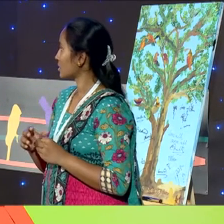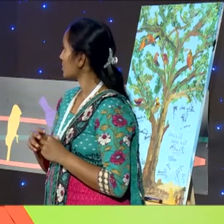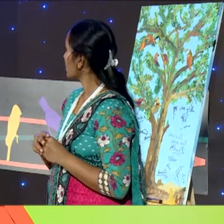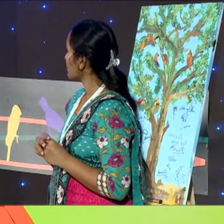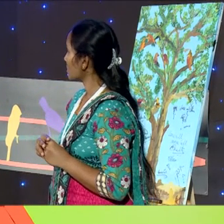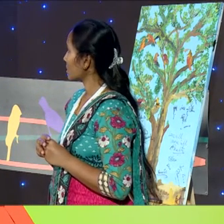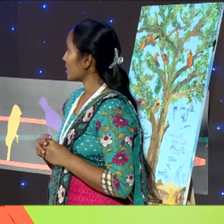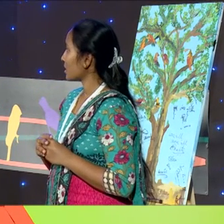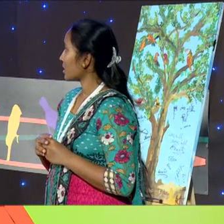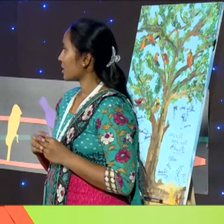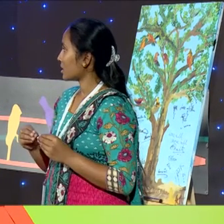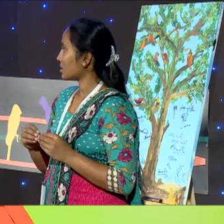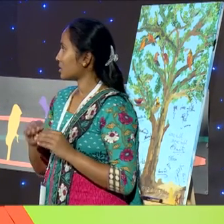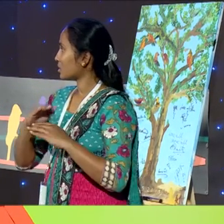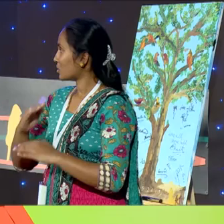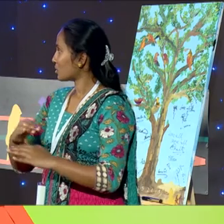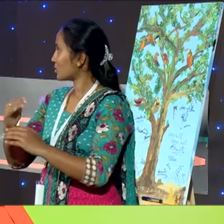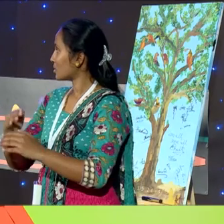conservation of the ocean, because